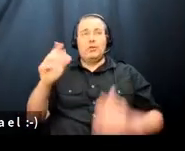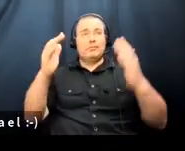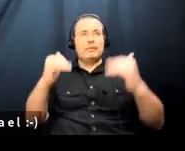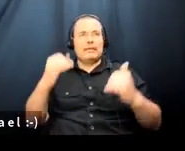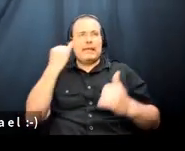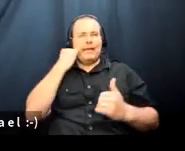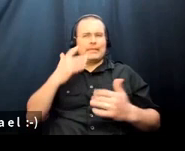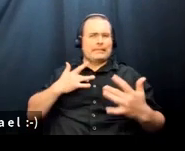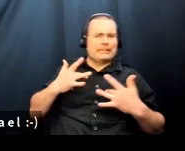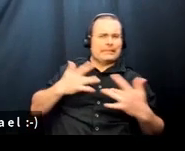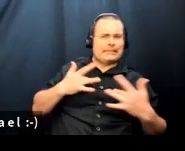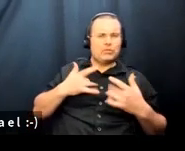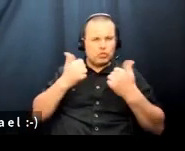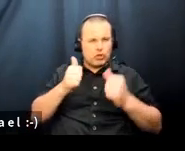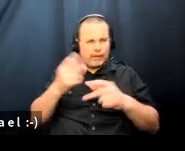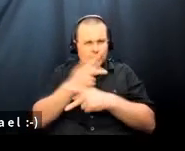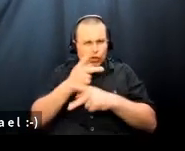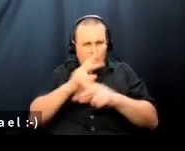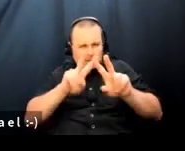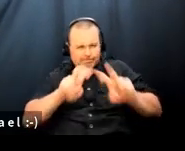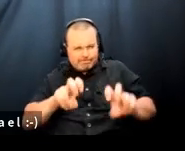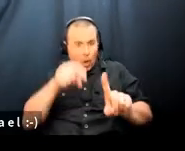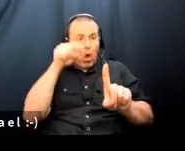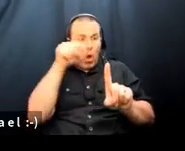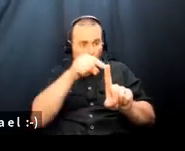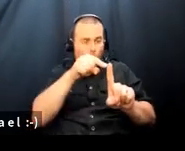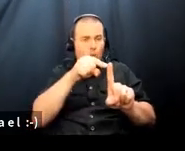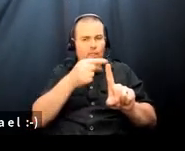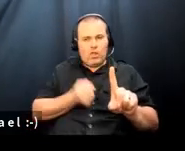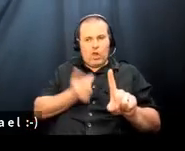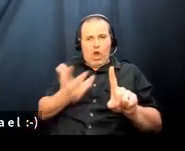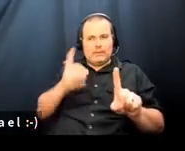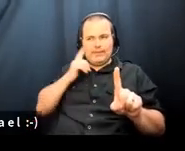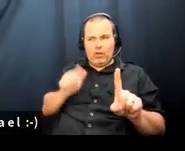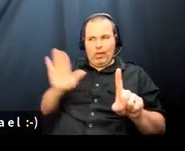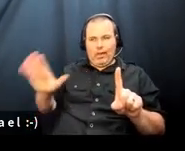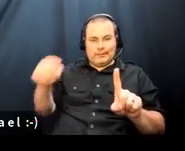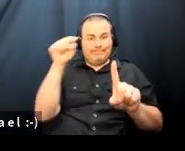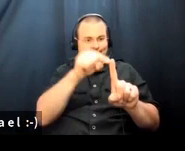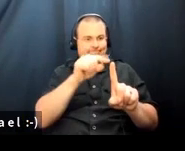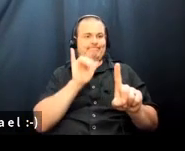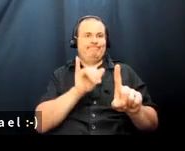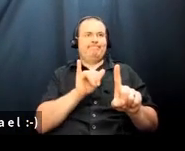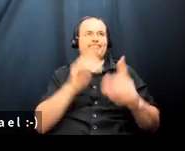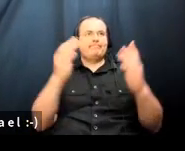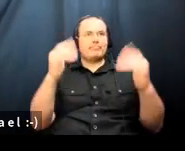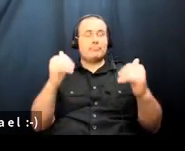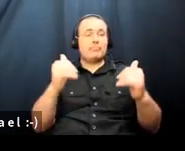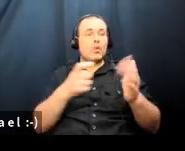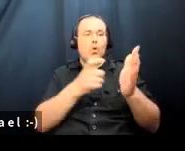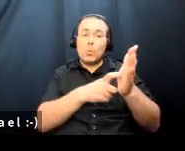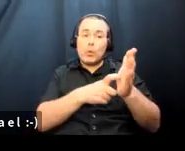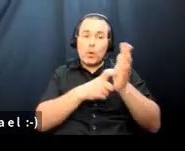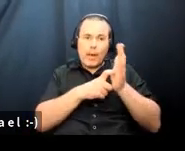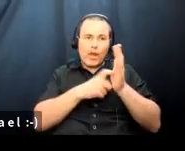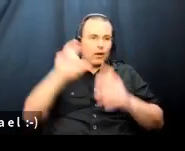loss? Require amplification use. I know it's hard, but if you start with